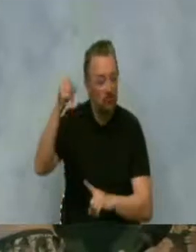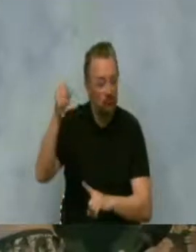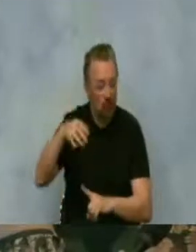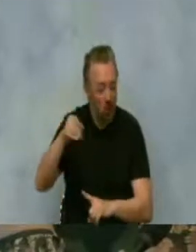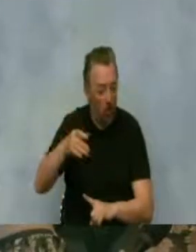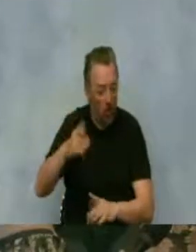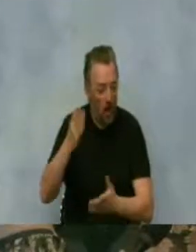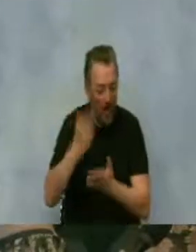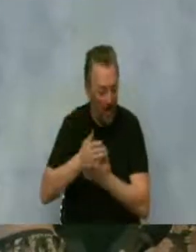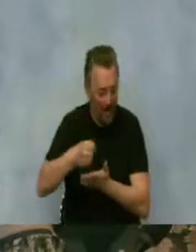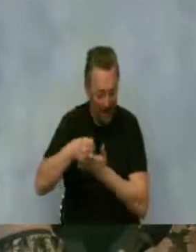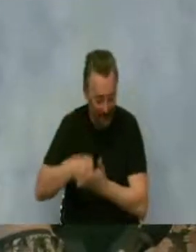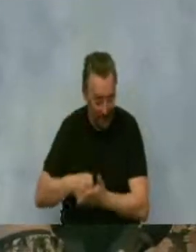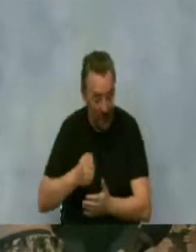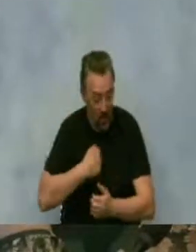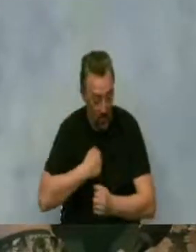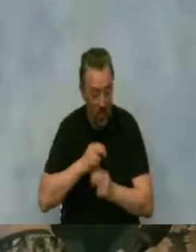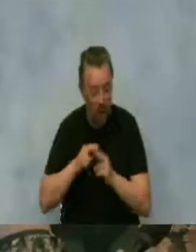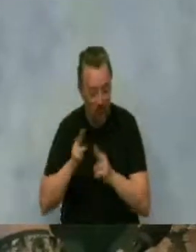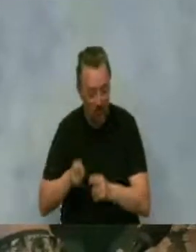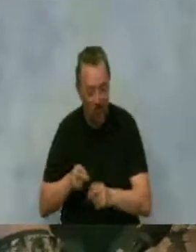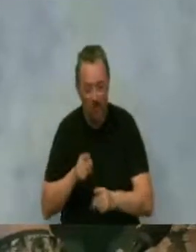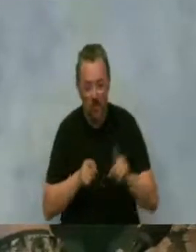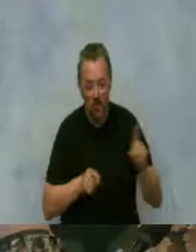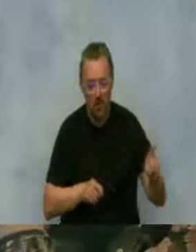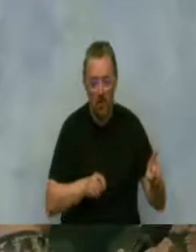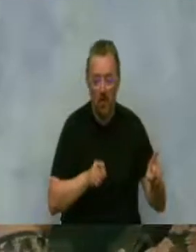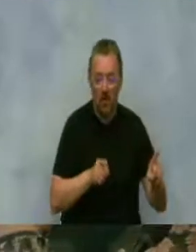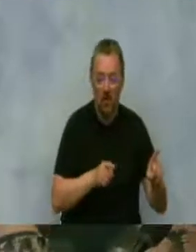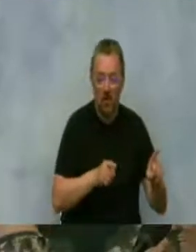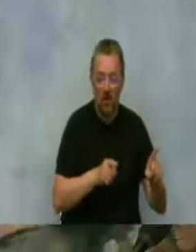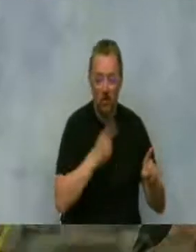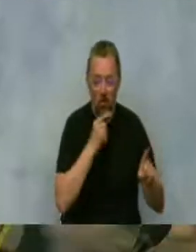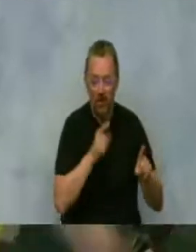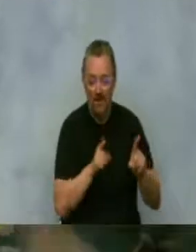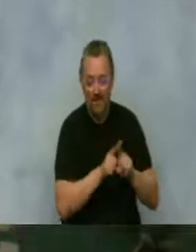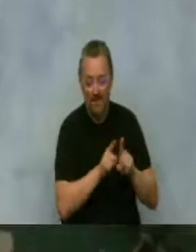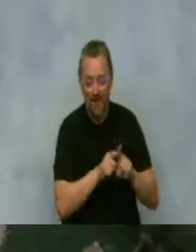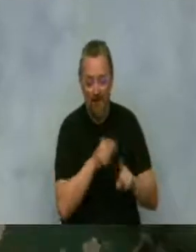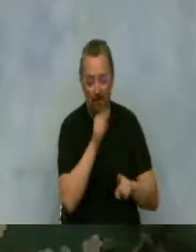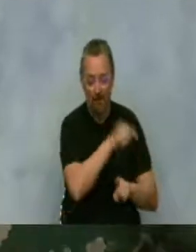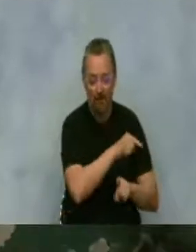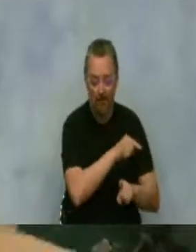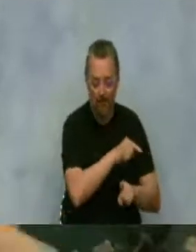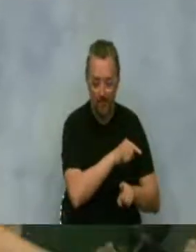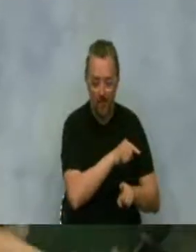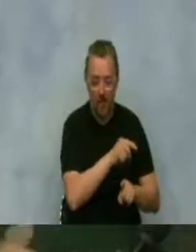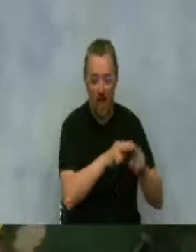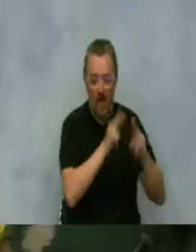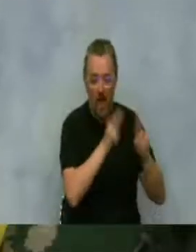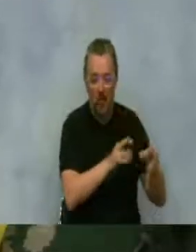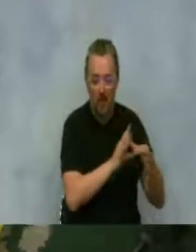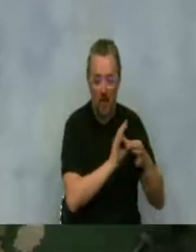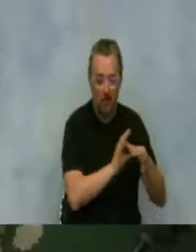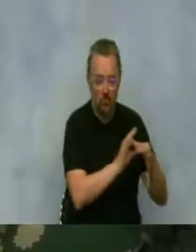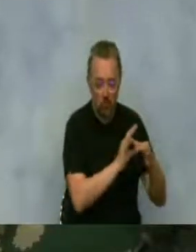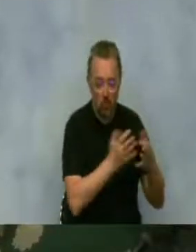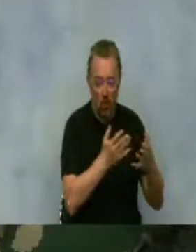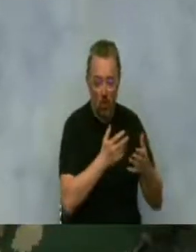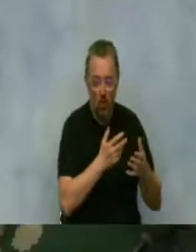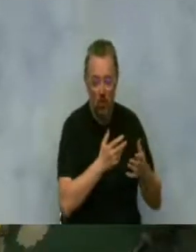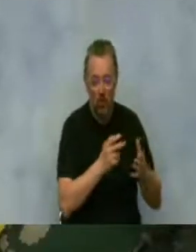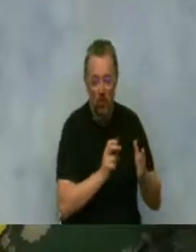absolutely standard to our properties, the same is not necessarily the same for housing association or registered